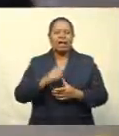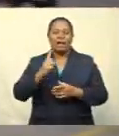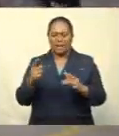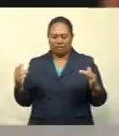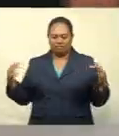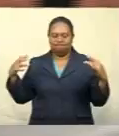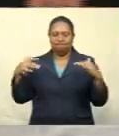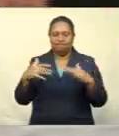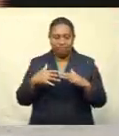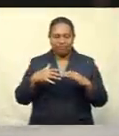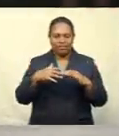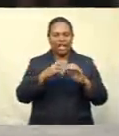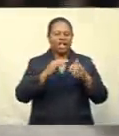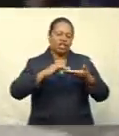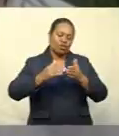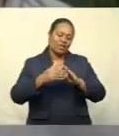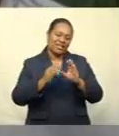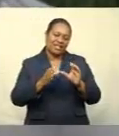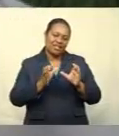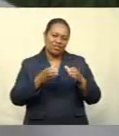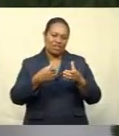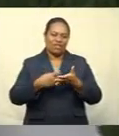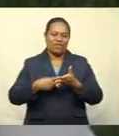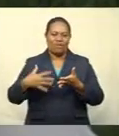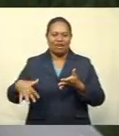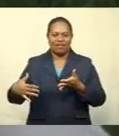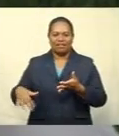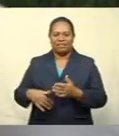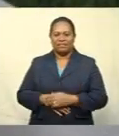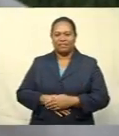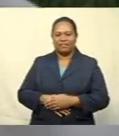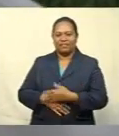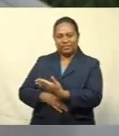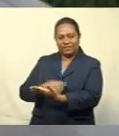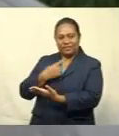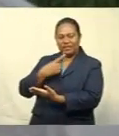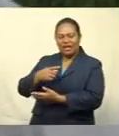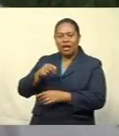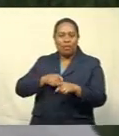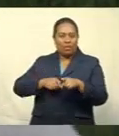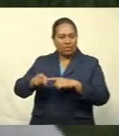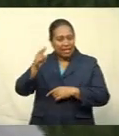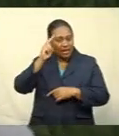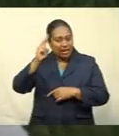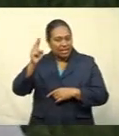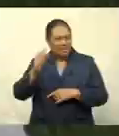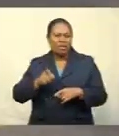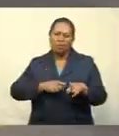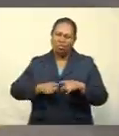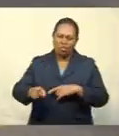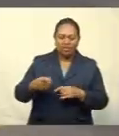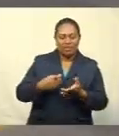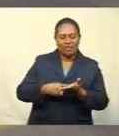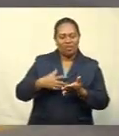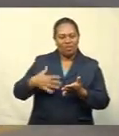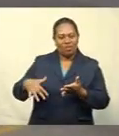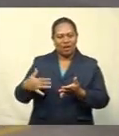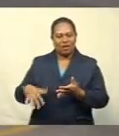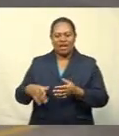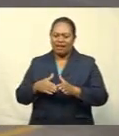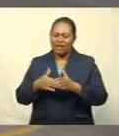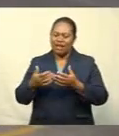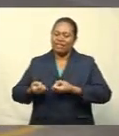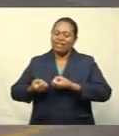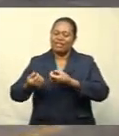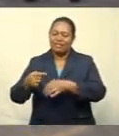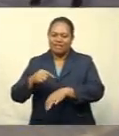Rewanga community together. Most of the national team, or a majority of them, is from Rewanga, so they're here giving back their time.